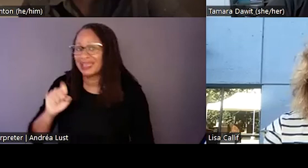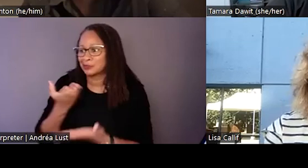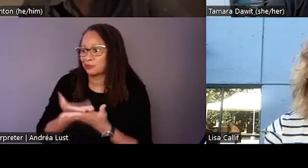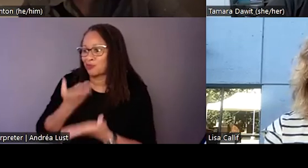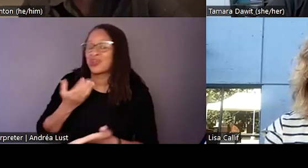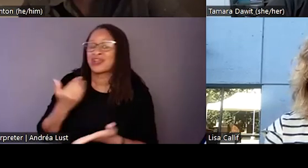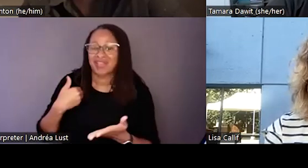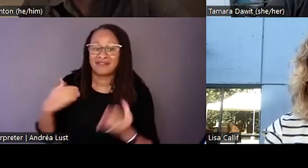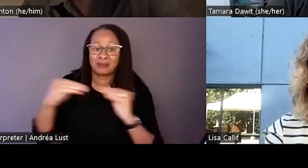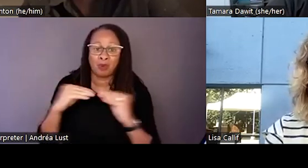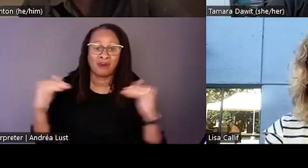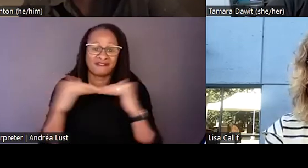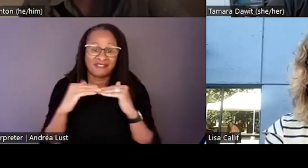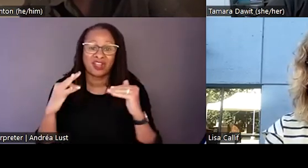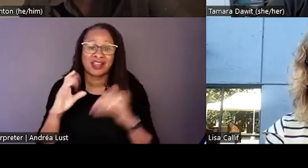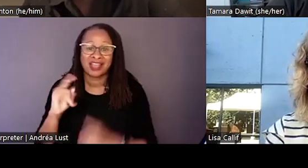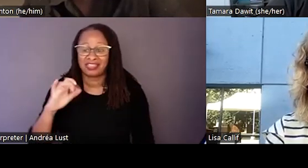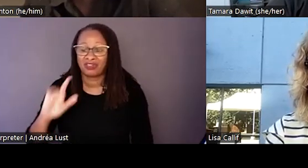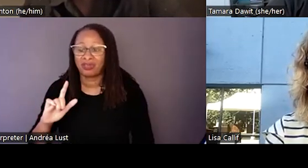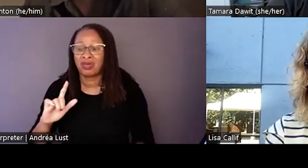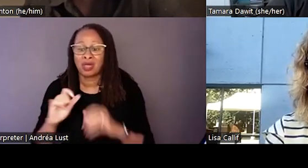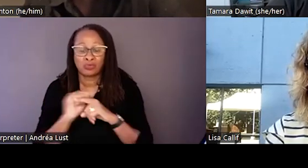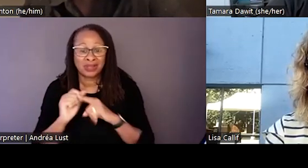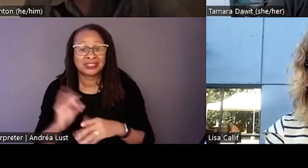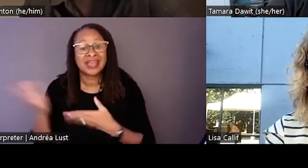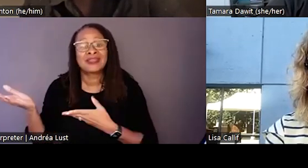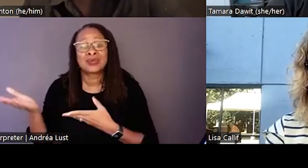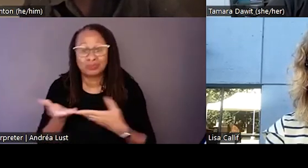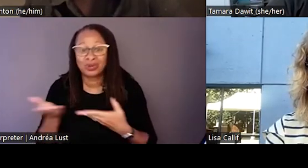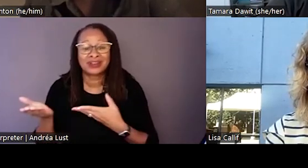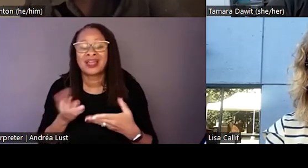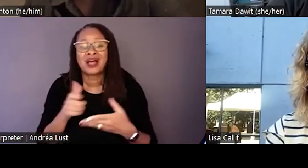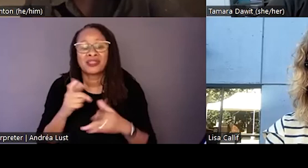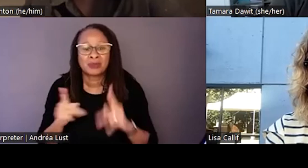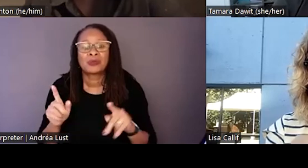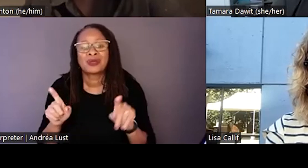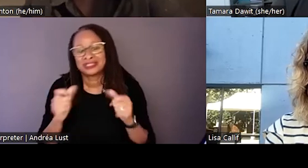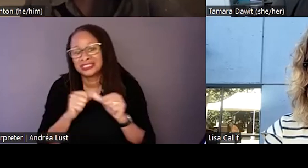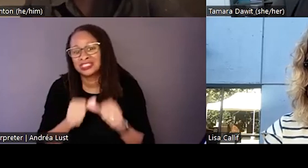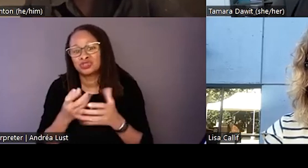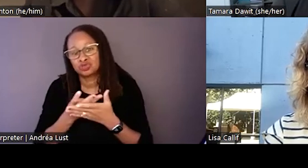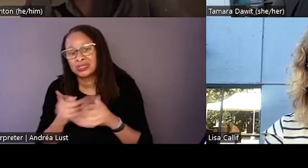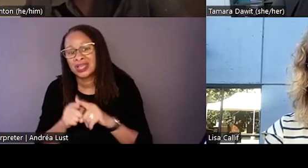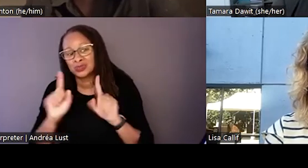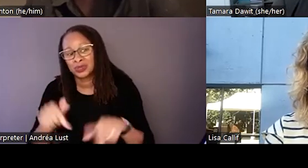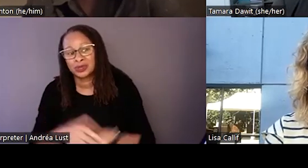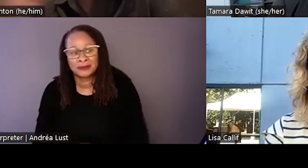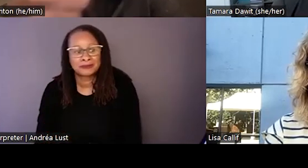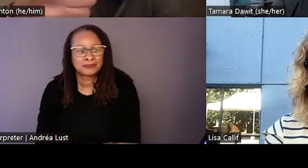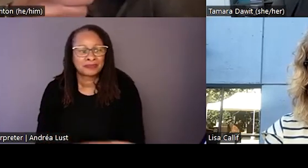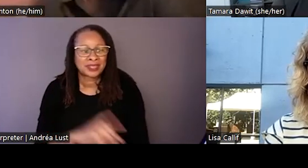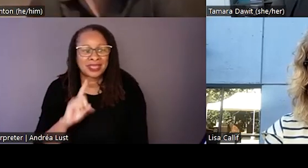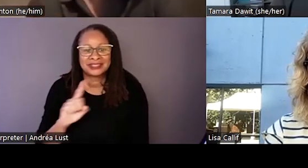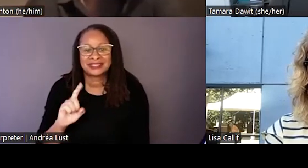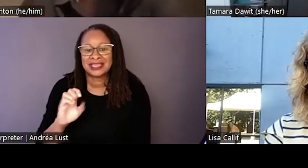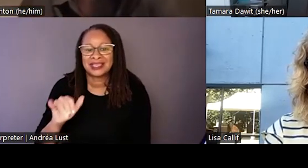more fair and ethical practices. And then we can bring the other people in kicking and screaming as we go. I mean, we